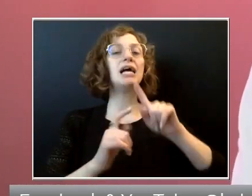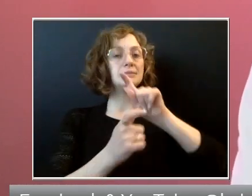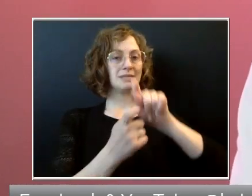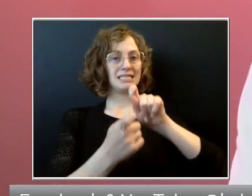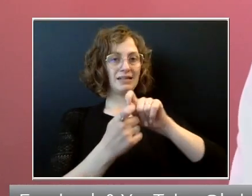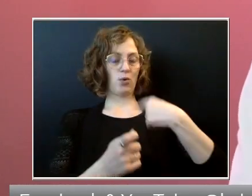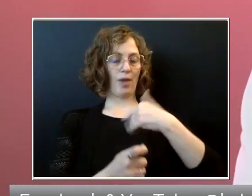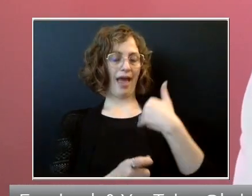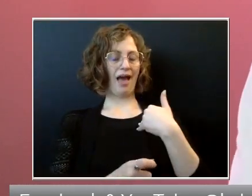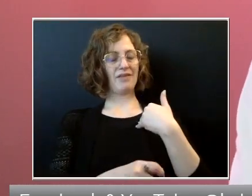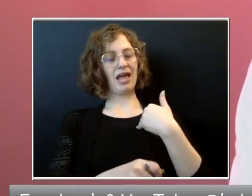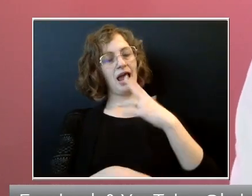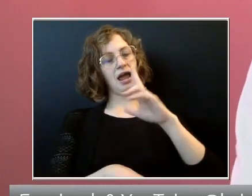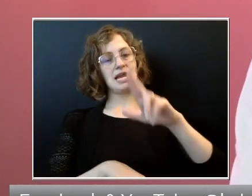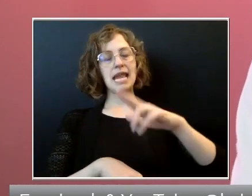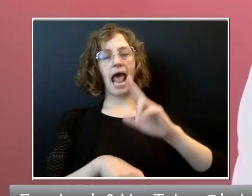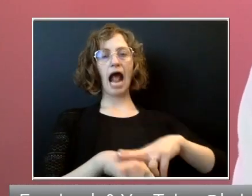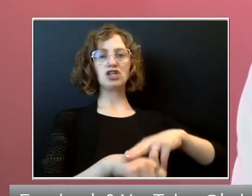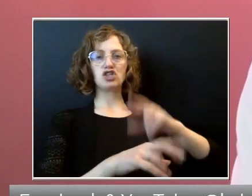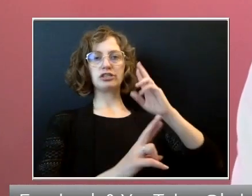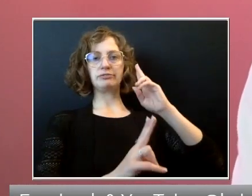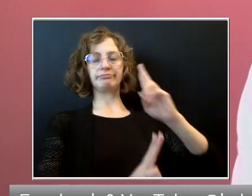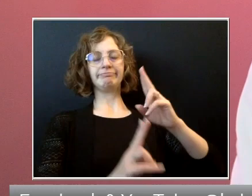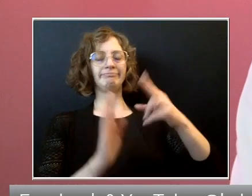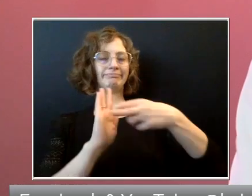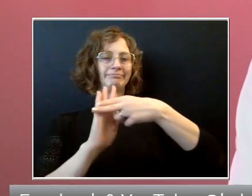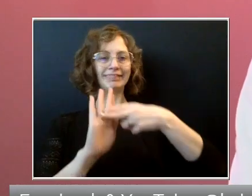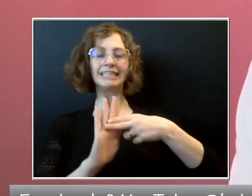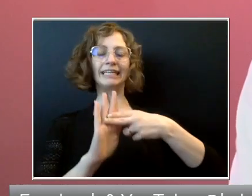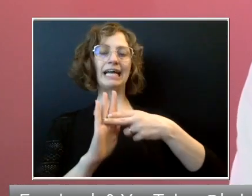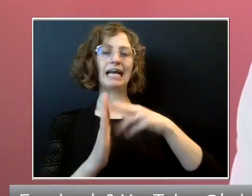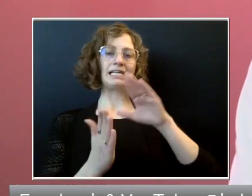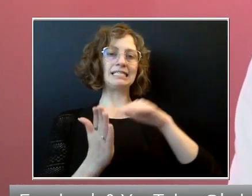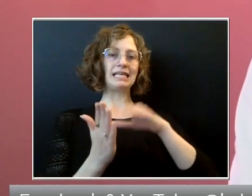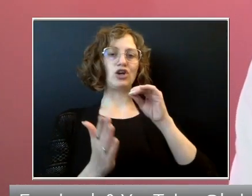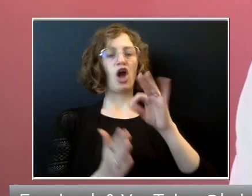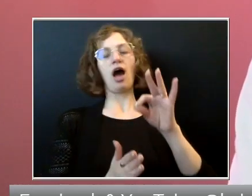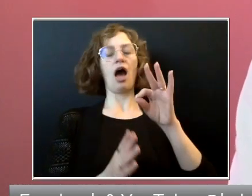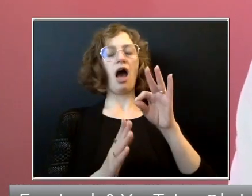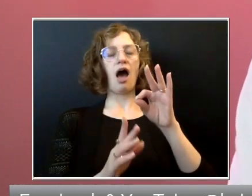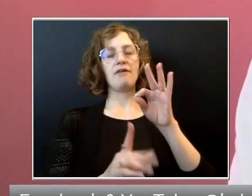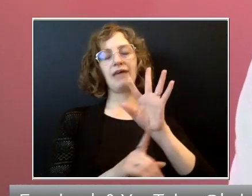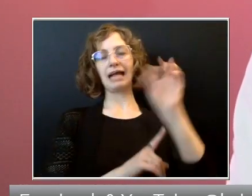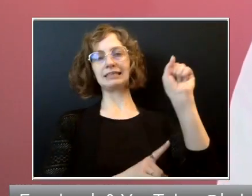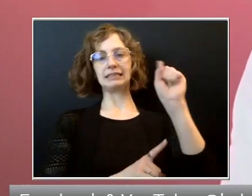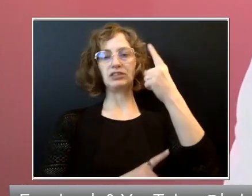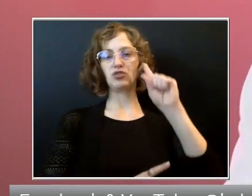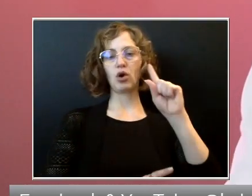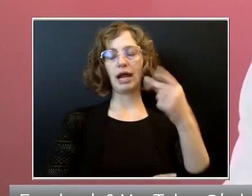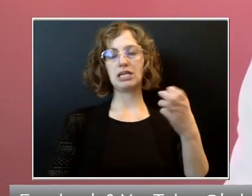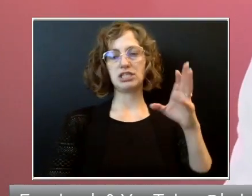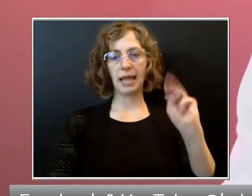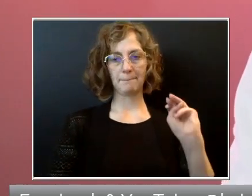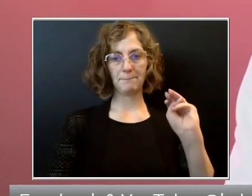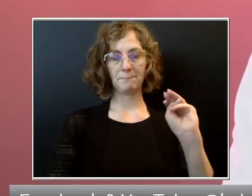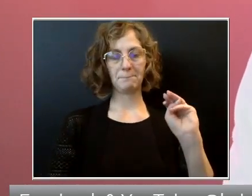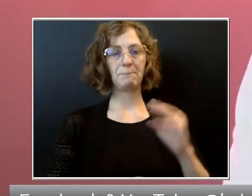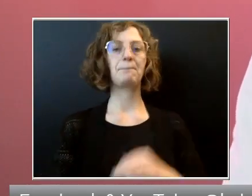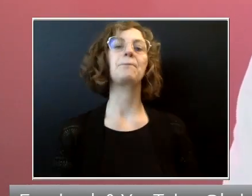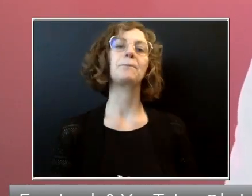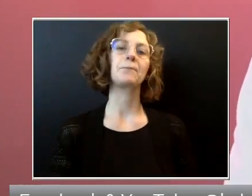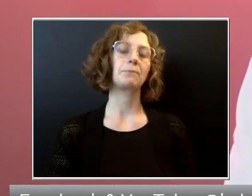of excellence for hypertrophic cardiomyopathy care. The average, and we have really